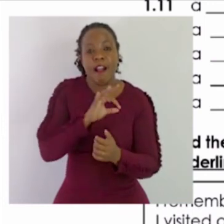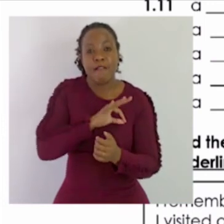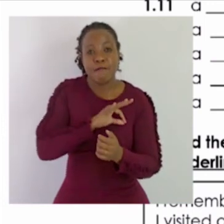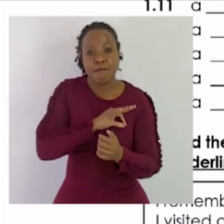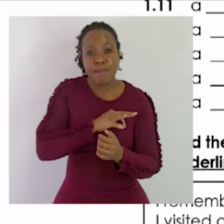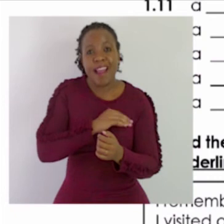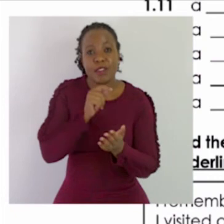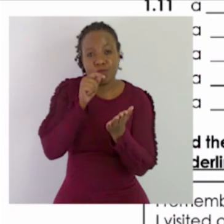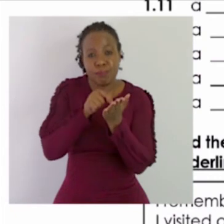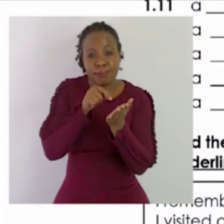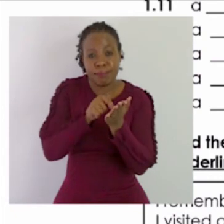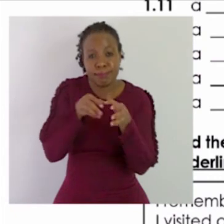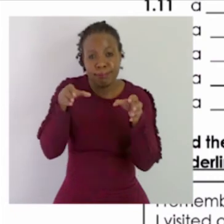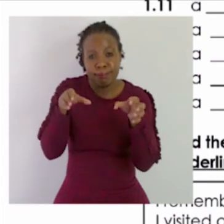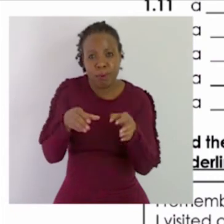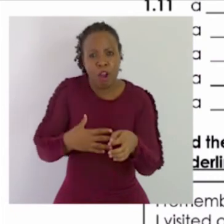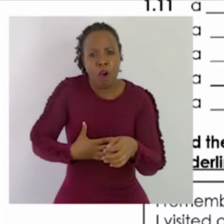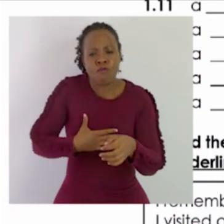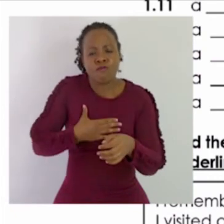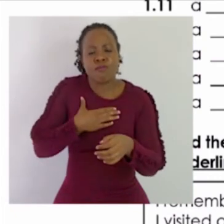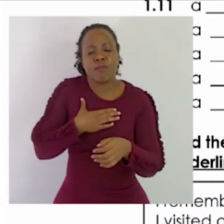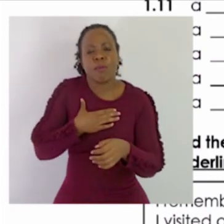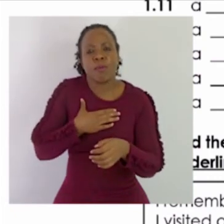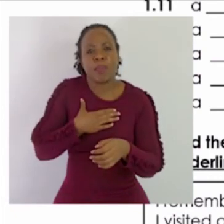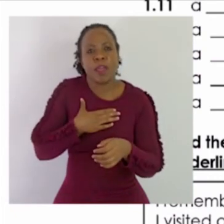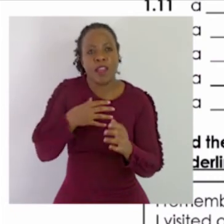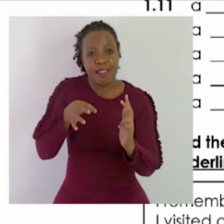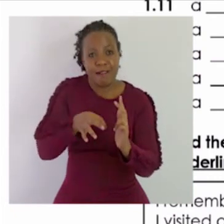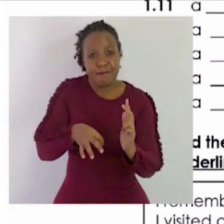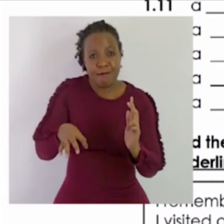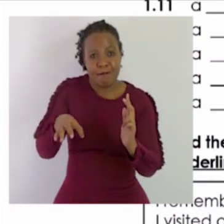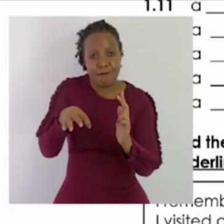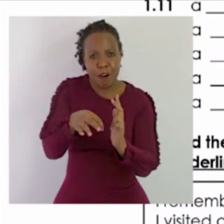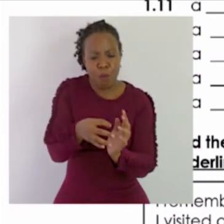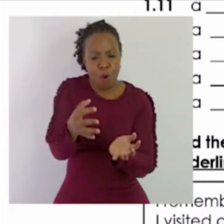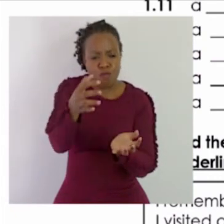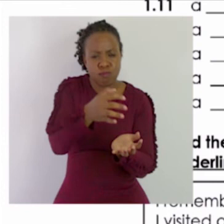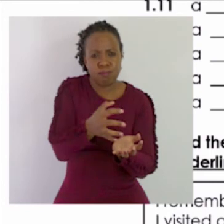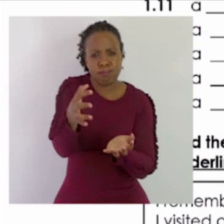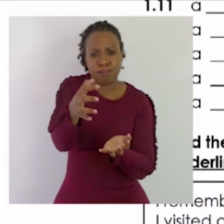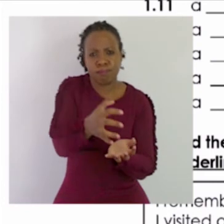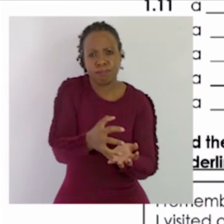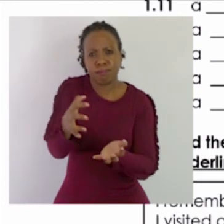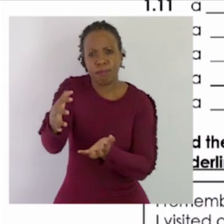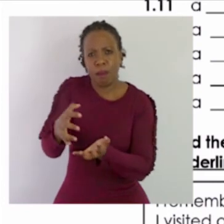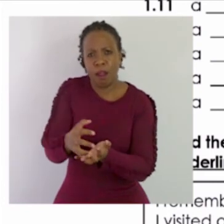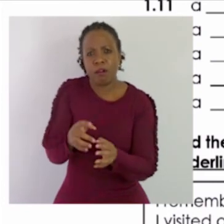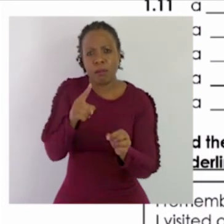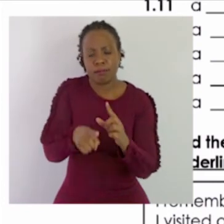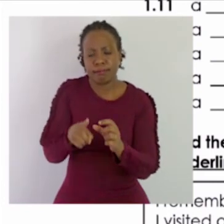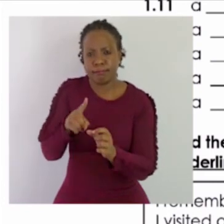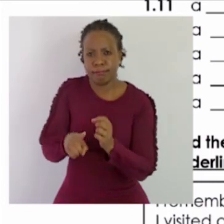most upset when the farmer took a clutch of eggs from their nest.